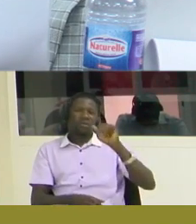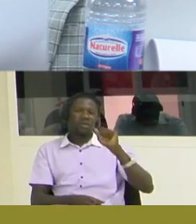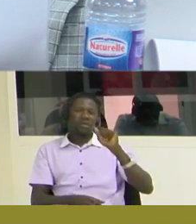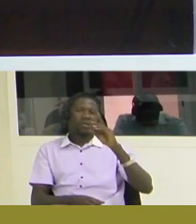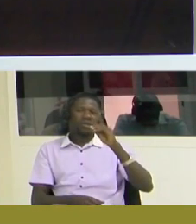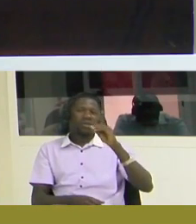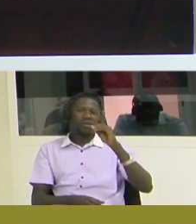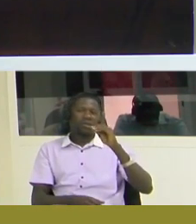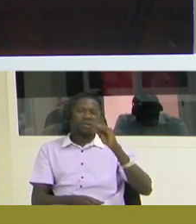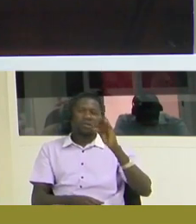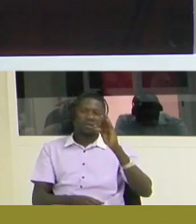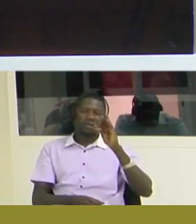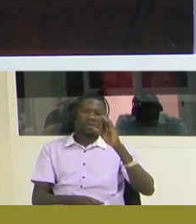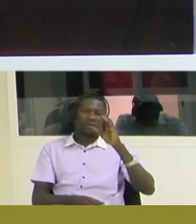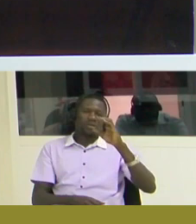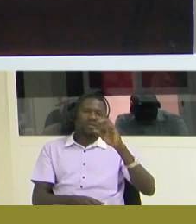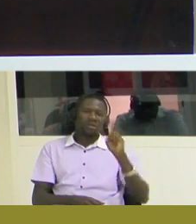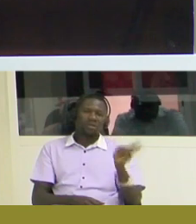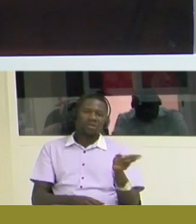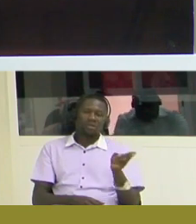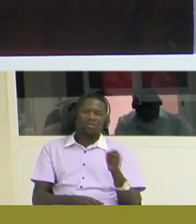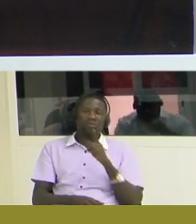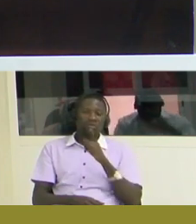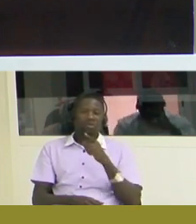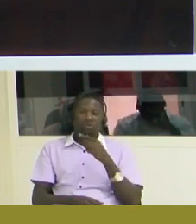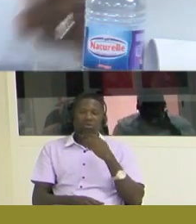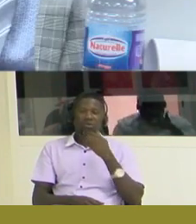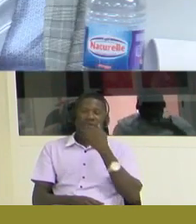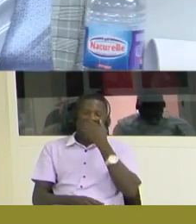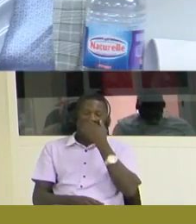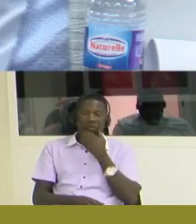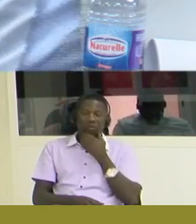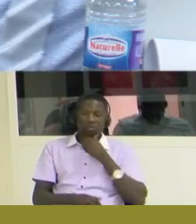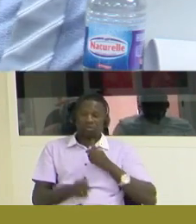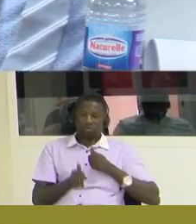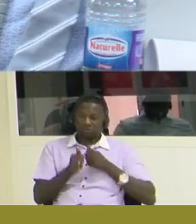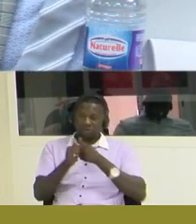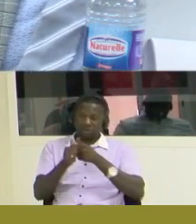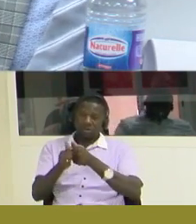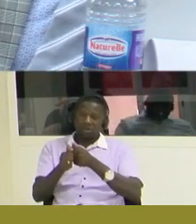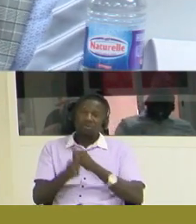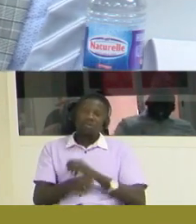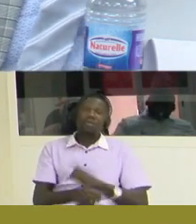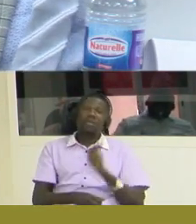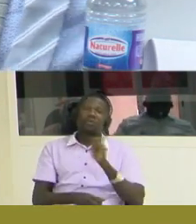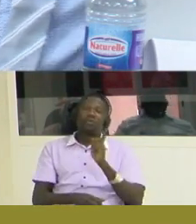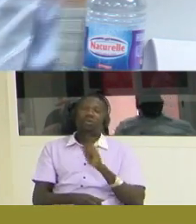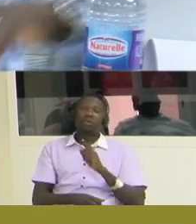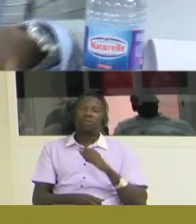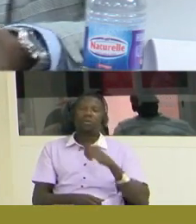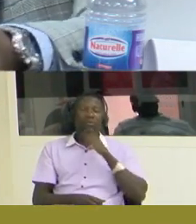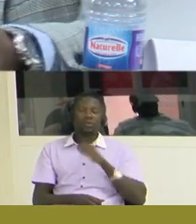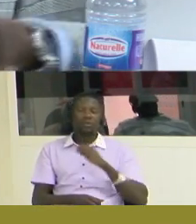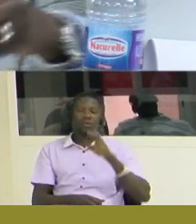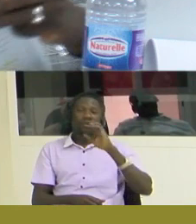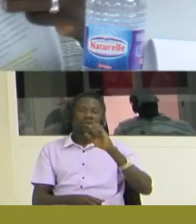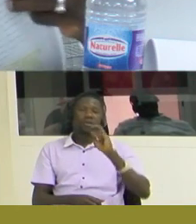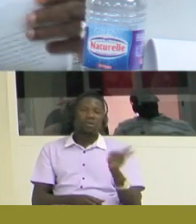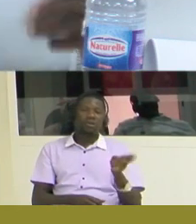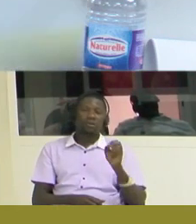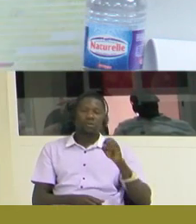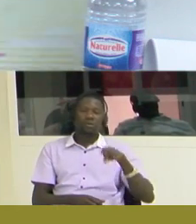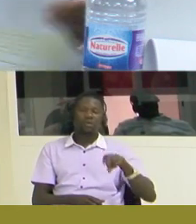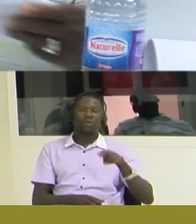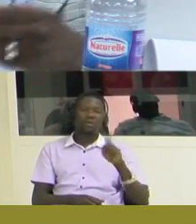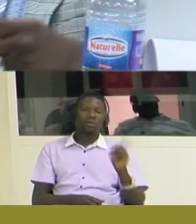forgot but he was seen artists orderly that is what mr. chunga and had to say do you